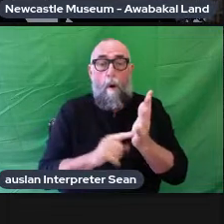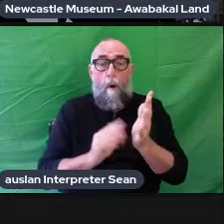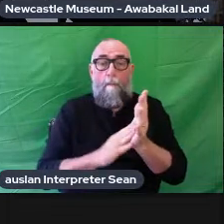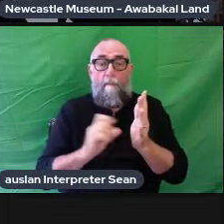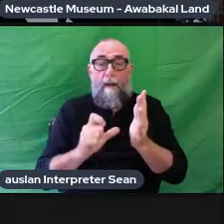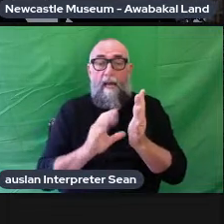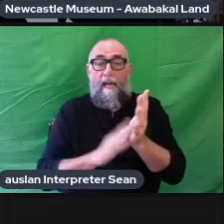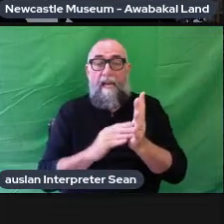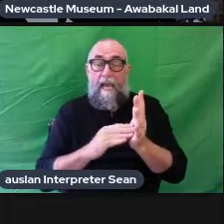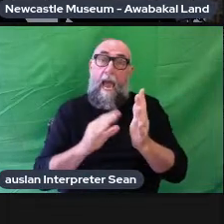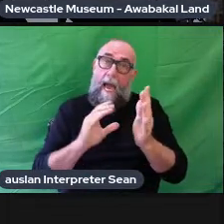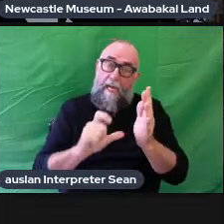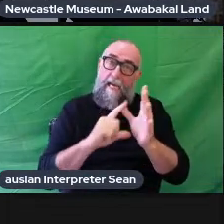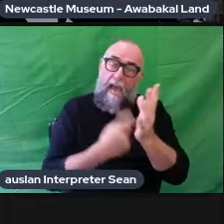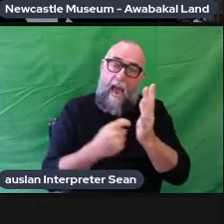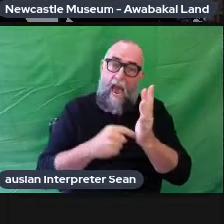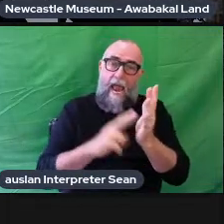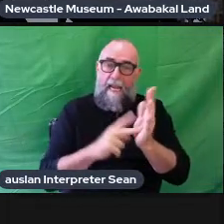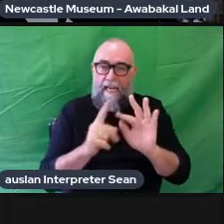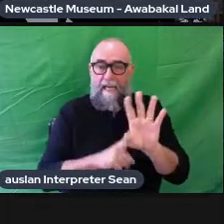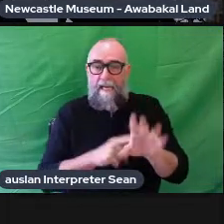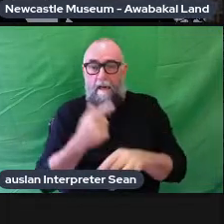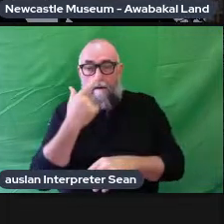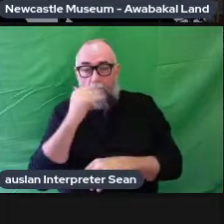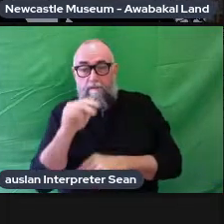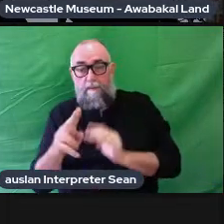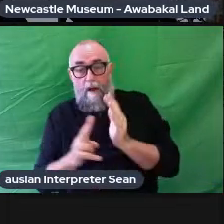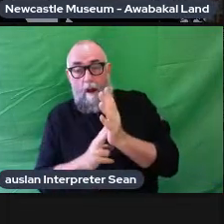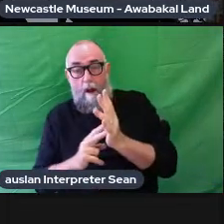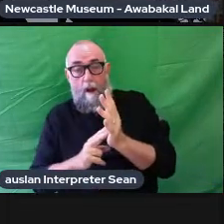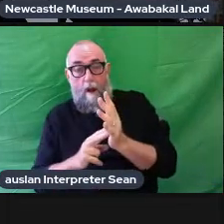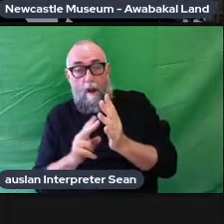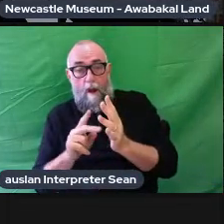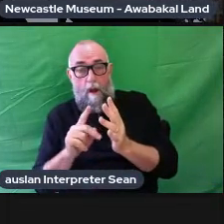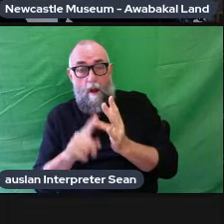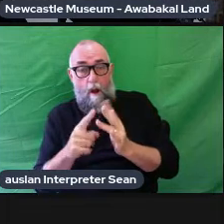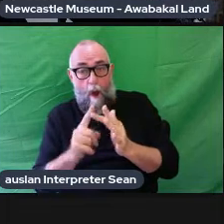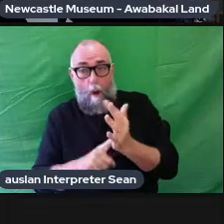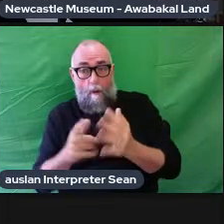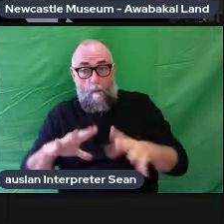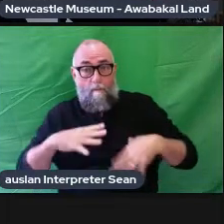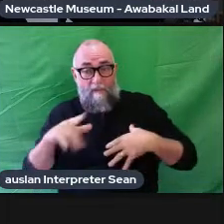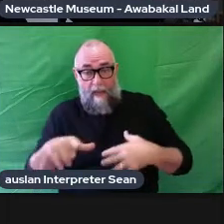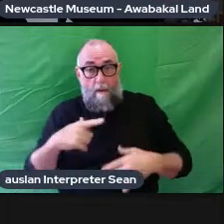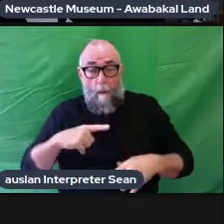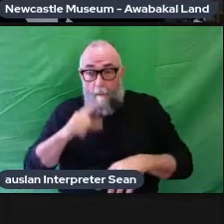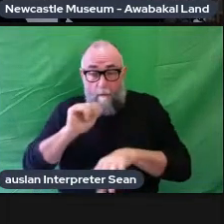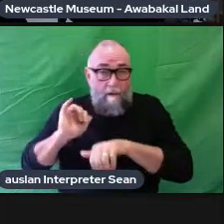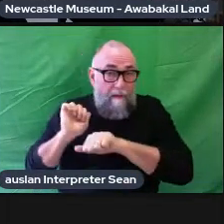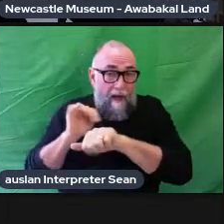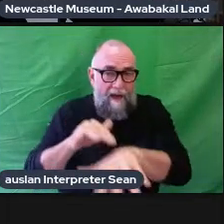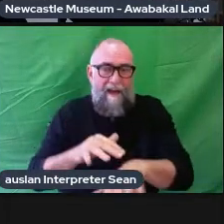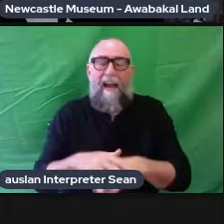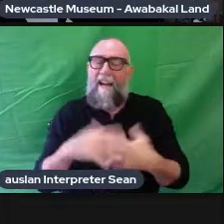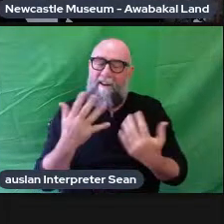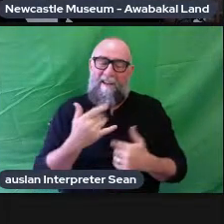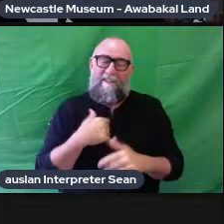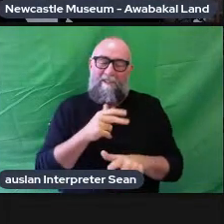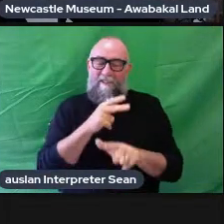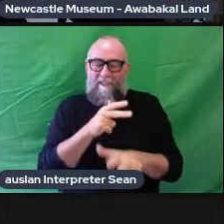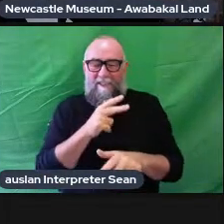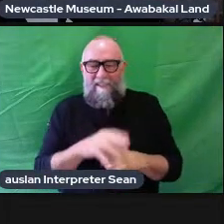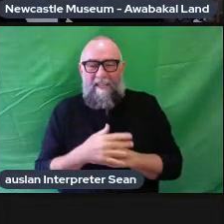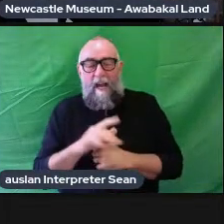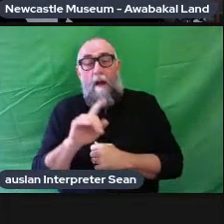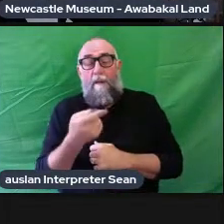there. Might be a coincidence, maybe not. Next slide. Anyway, that's why we chose him to be the poster boy for this year's event. We can go